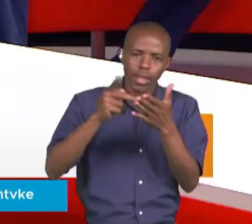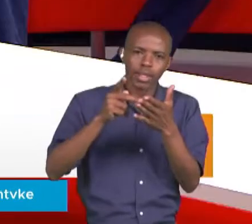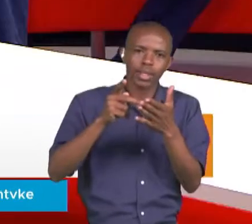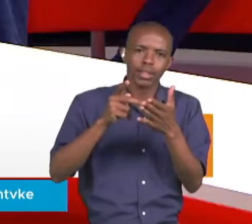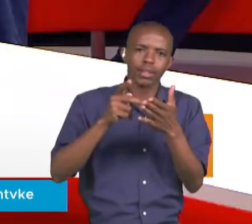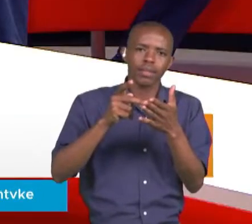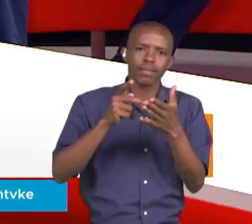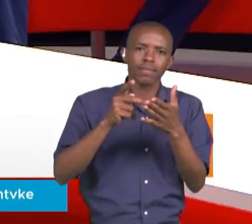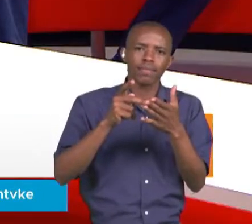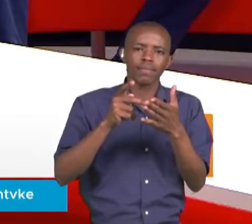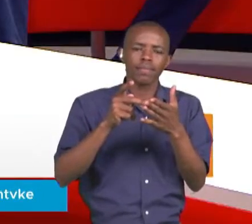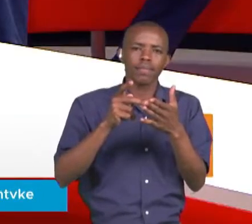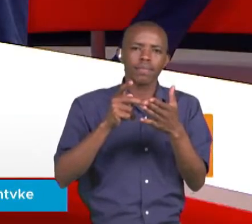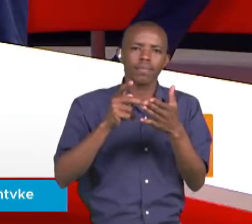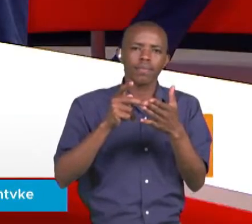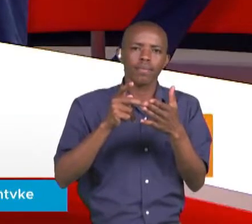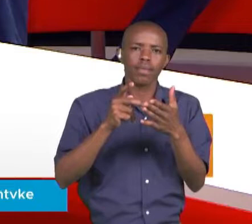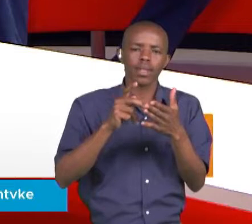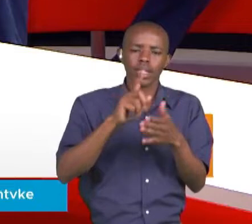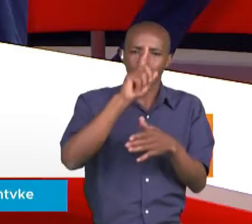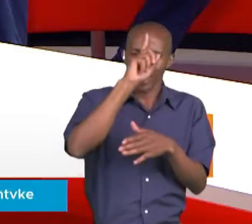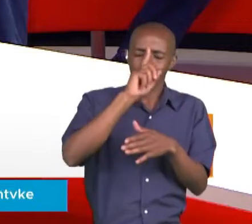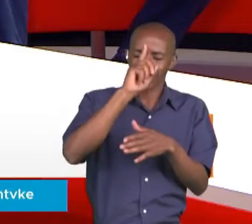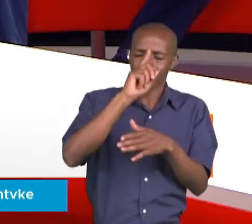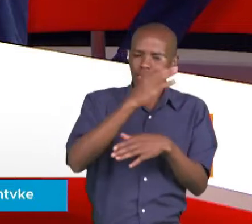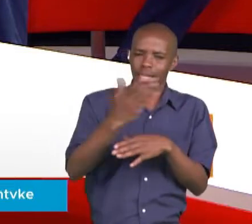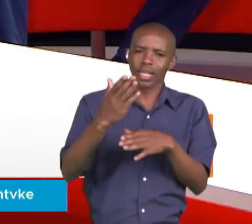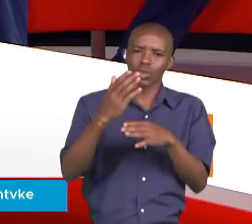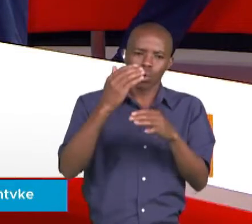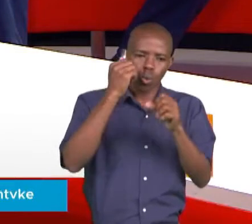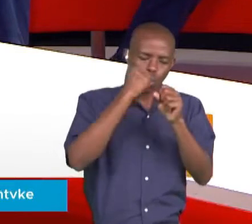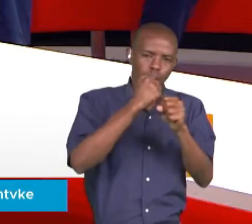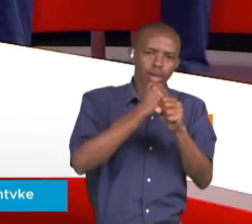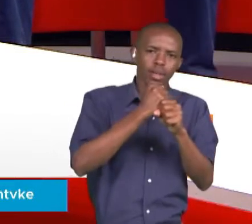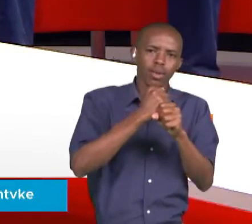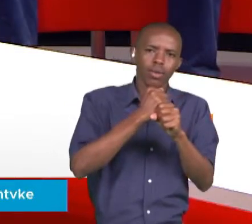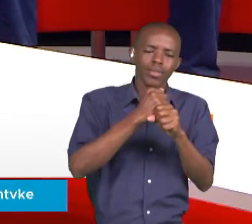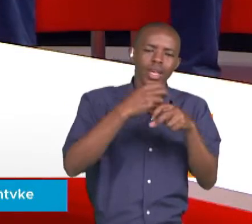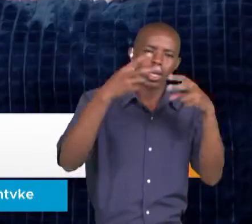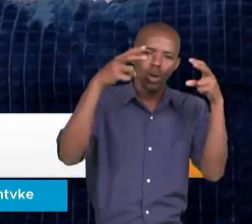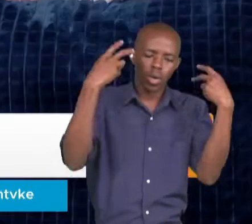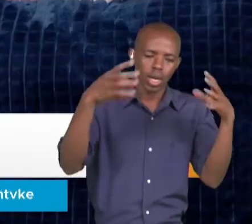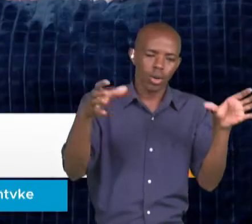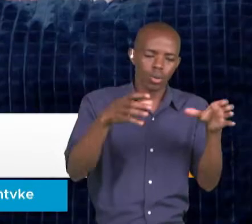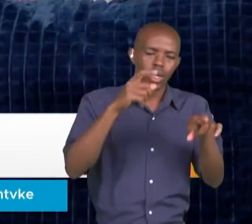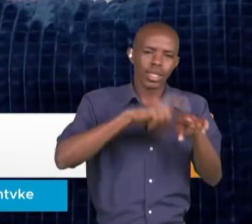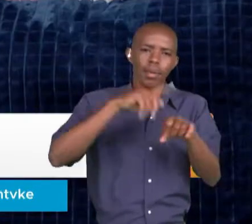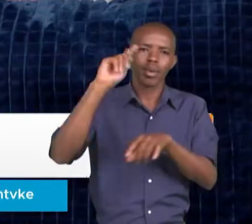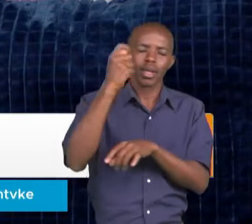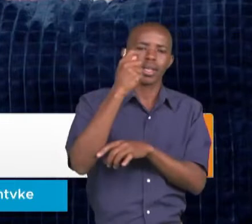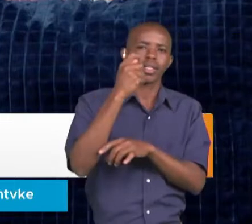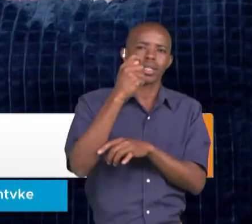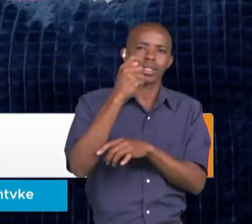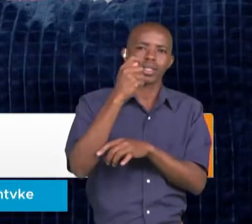is of it, it's that's a serious injection to the operations of a terror gang. Yeah. When Kenya is at